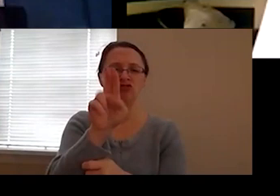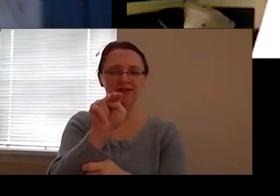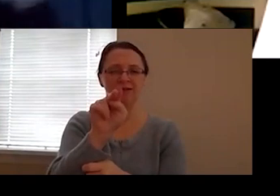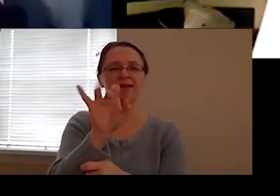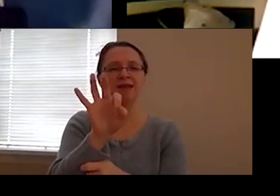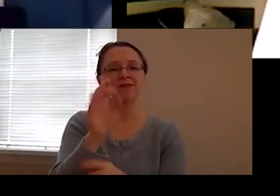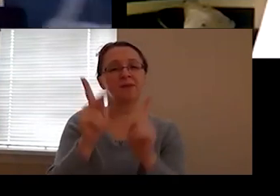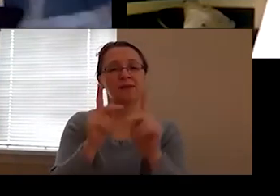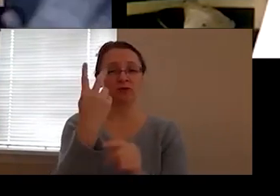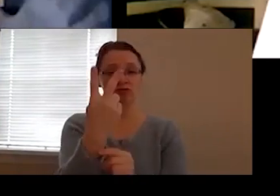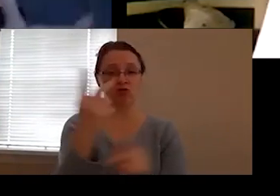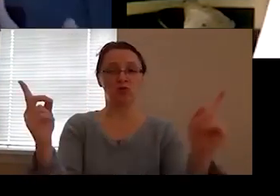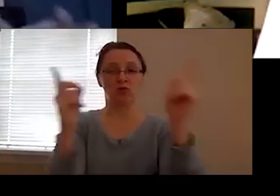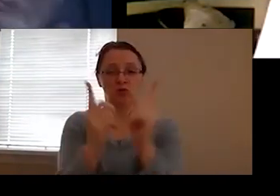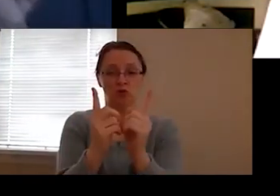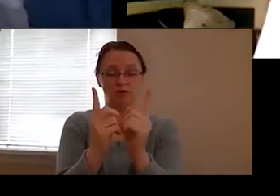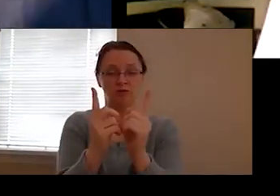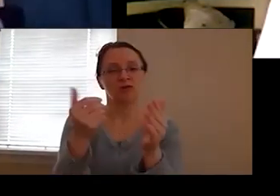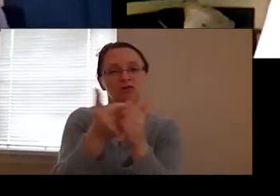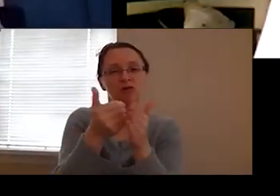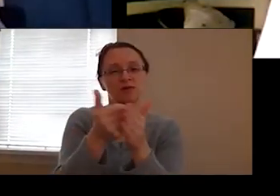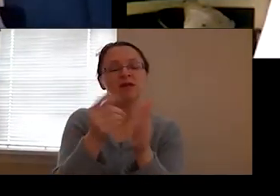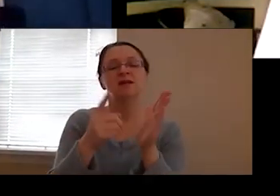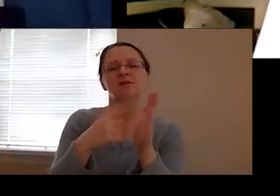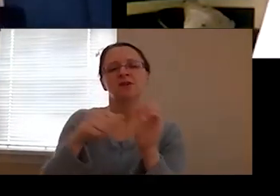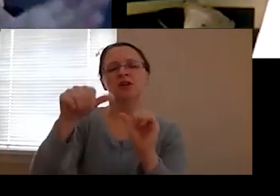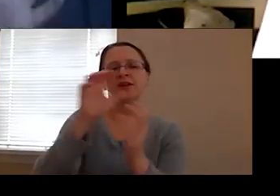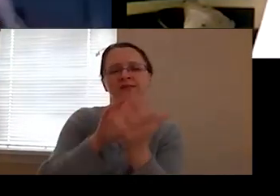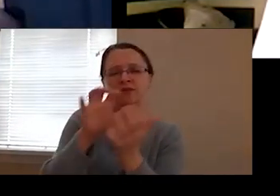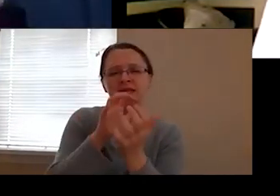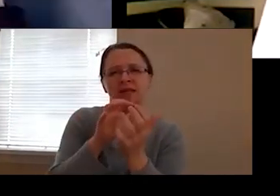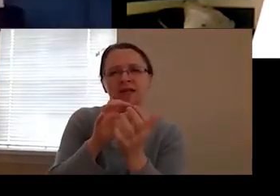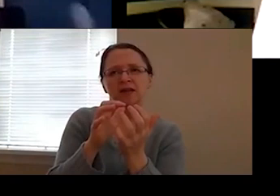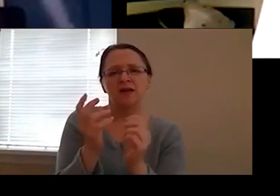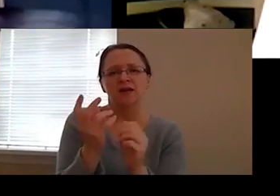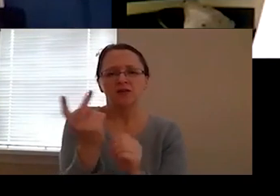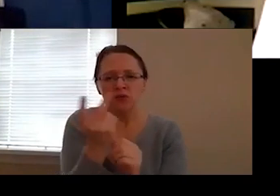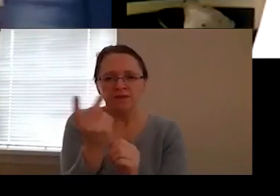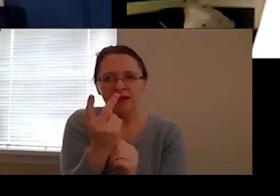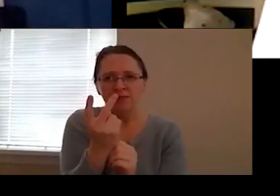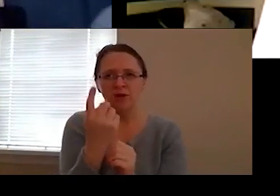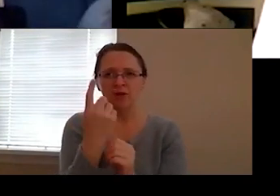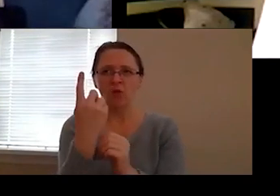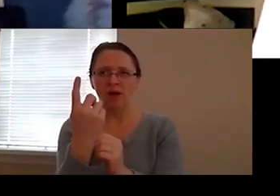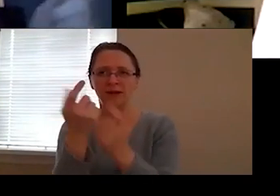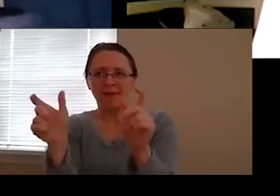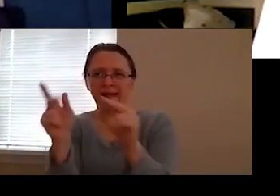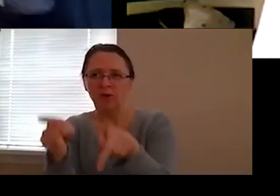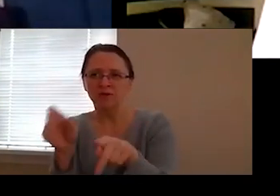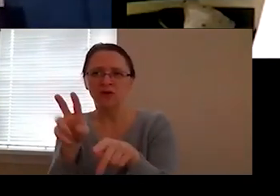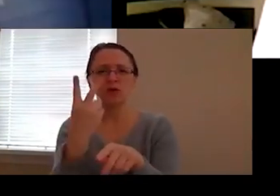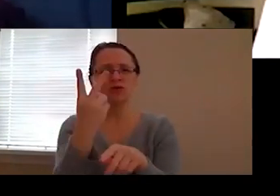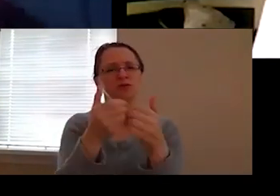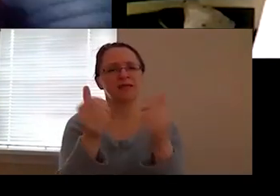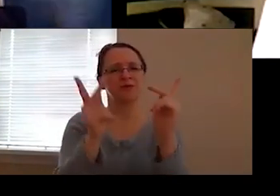might confuse them sometimes to like whether there are one big person versus two people. So, but